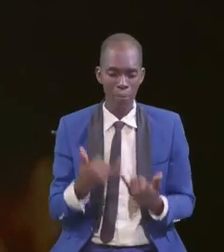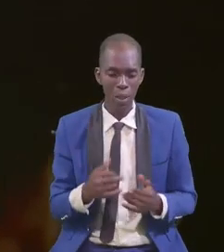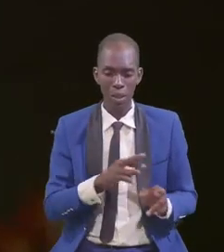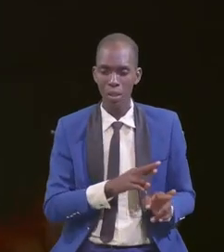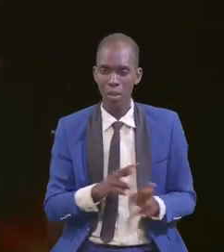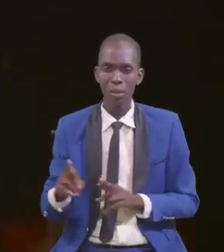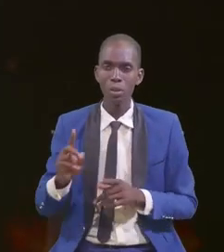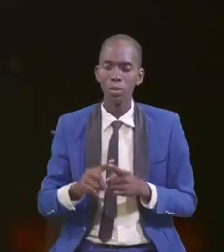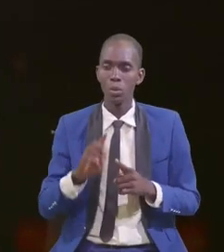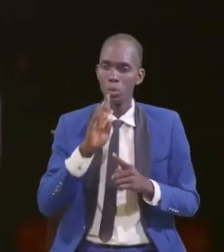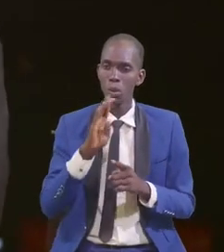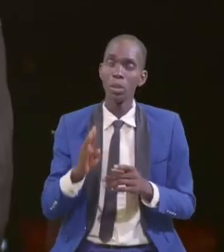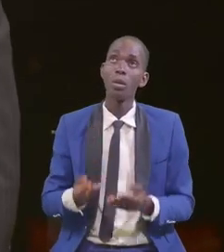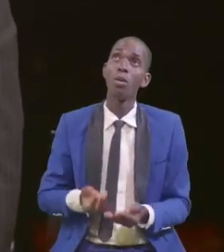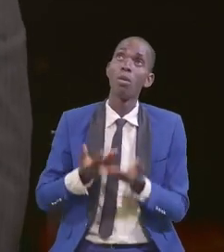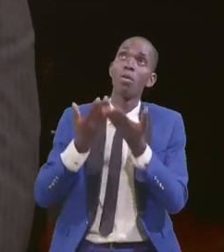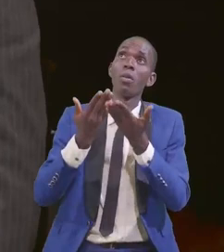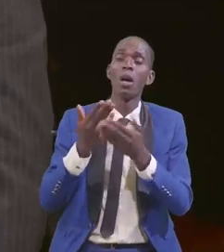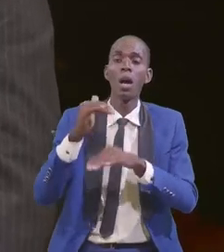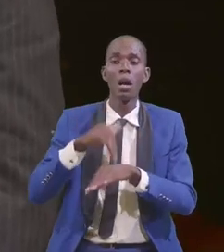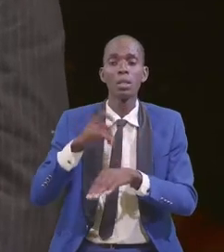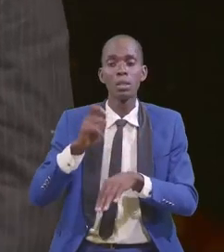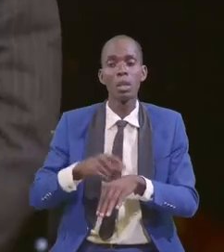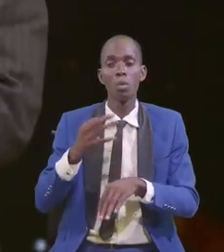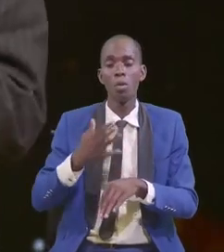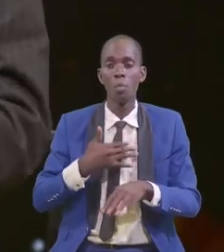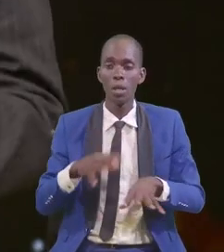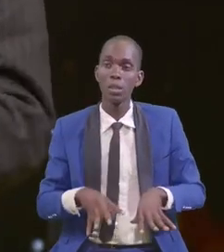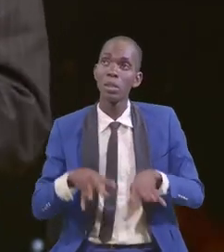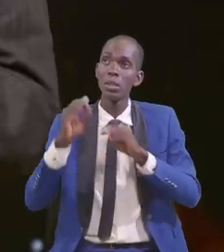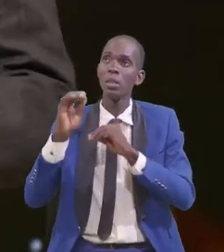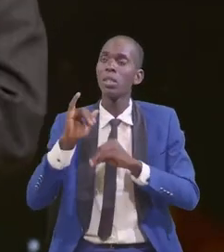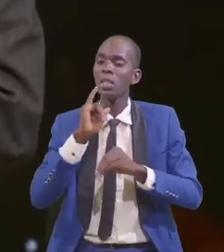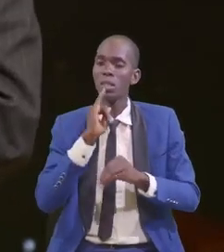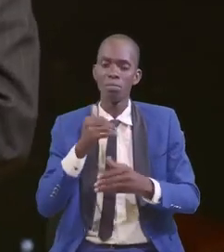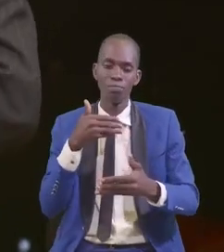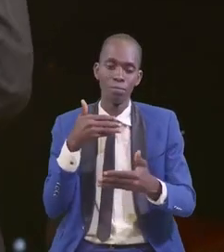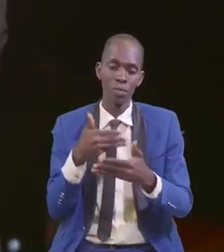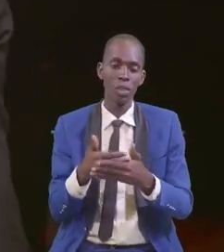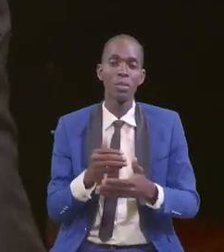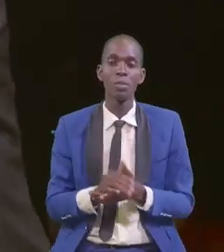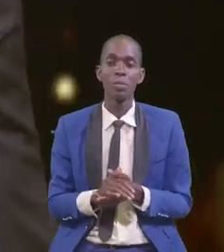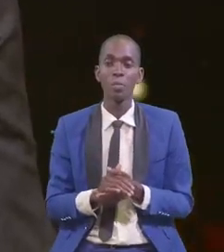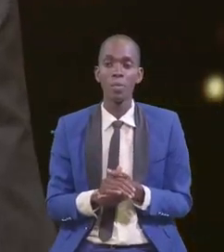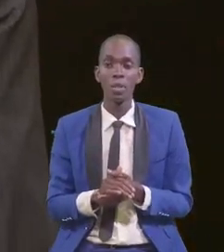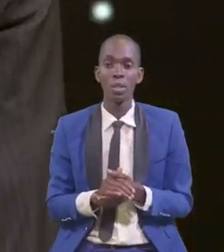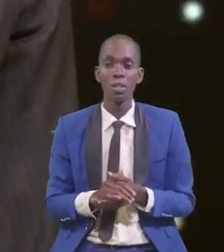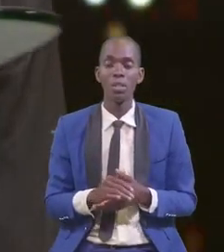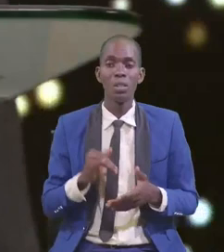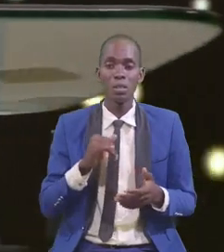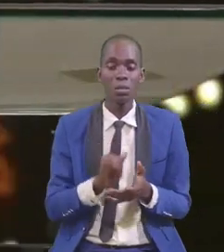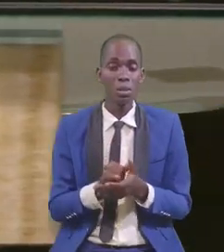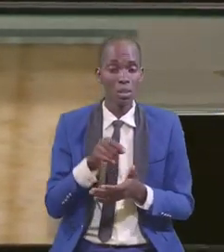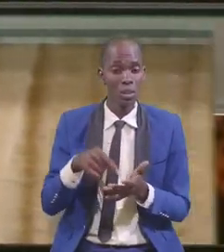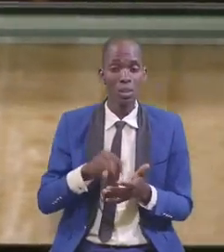offered, and the time of my departure is at hand. He is living, this is a